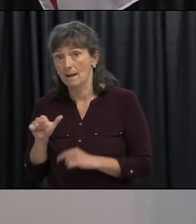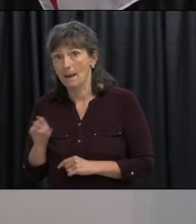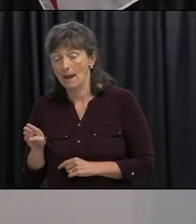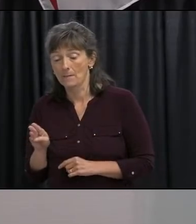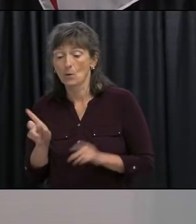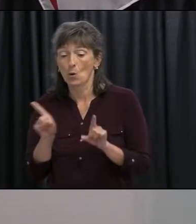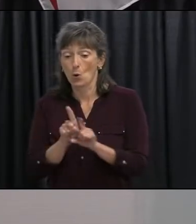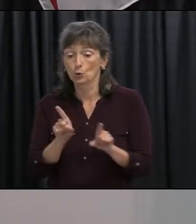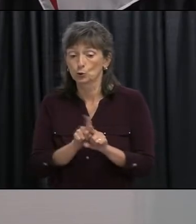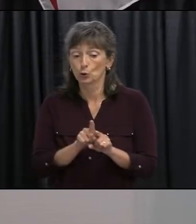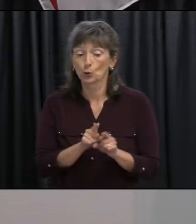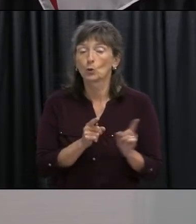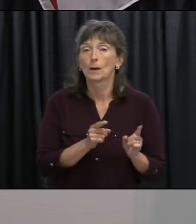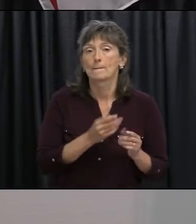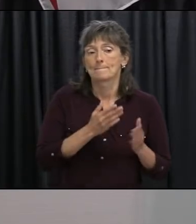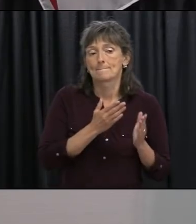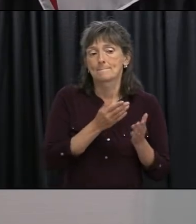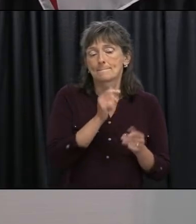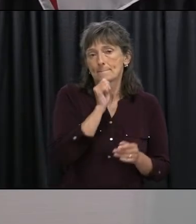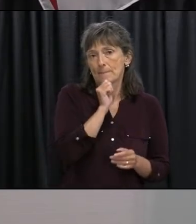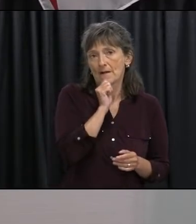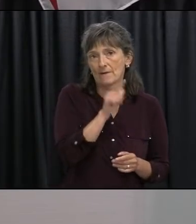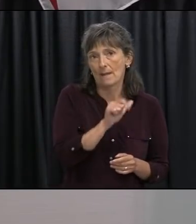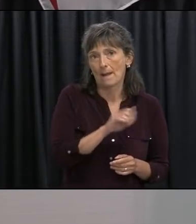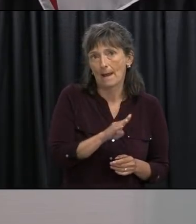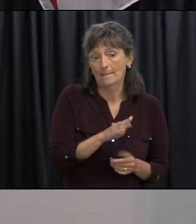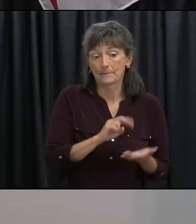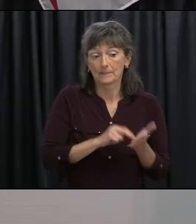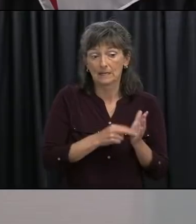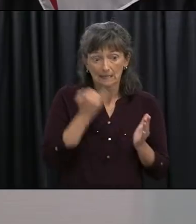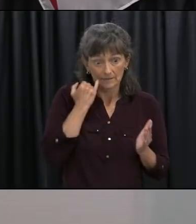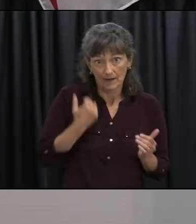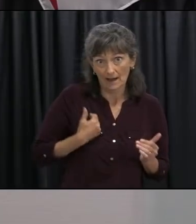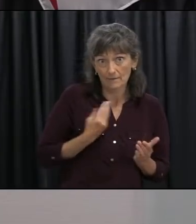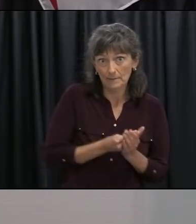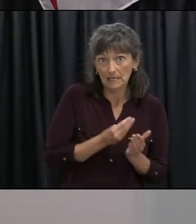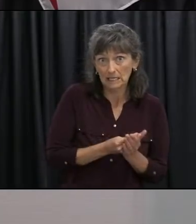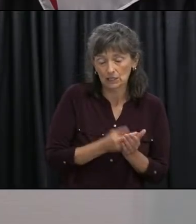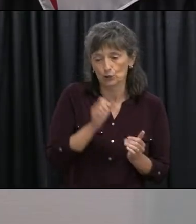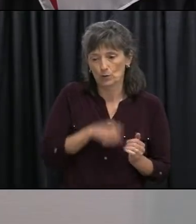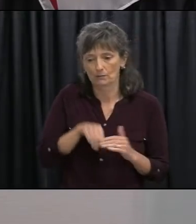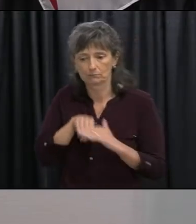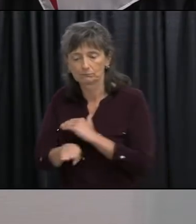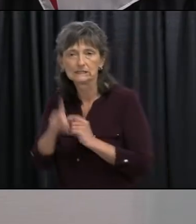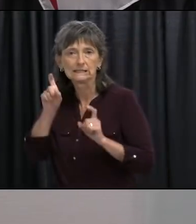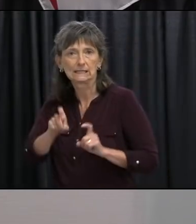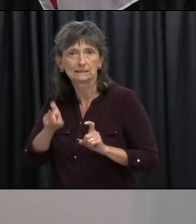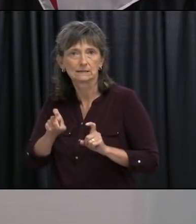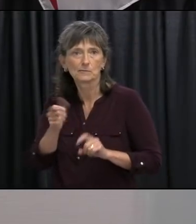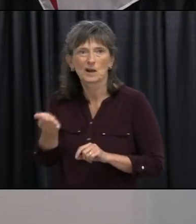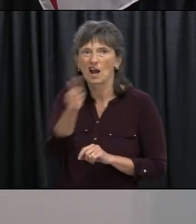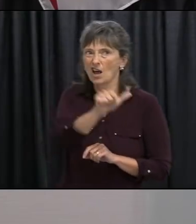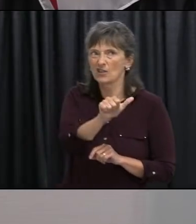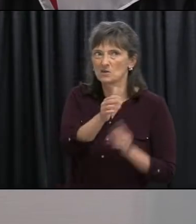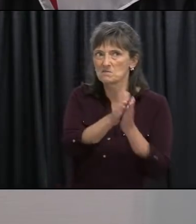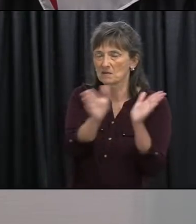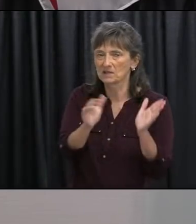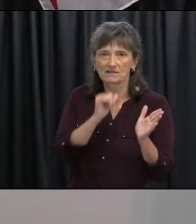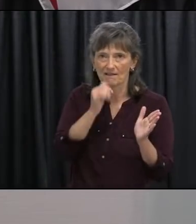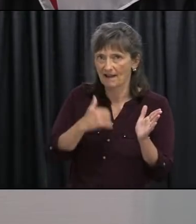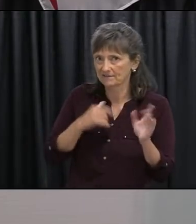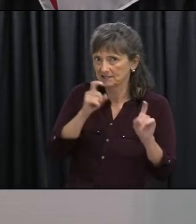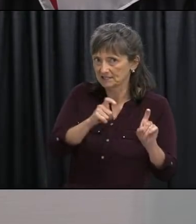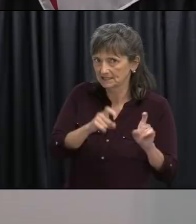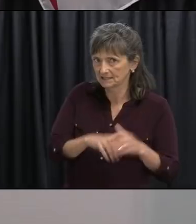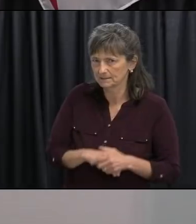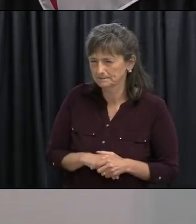that people with money have access to COVID testing and others don't have access to? So I would begin that